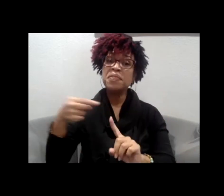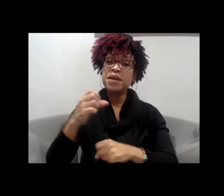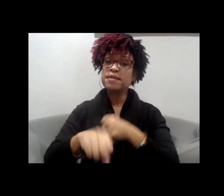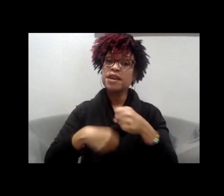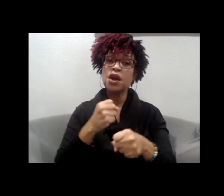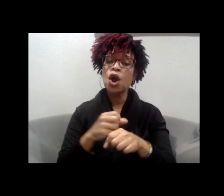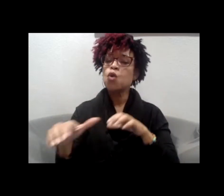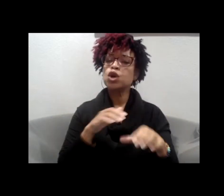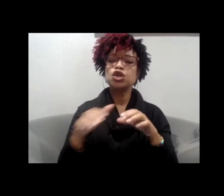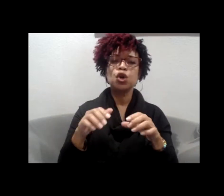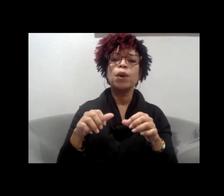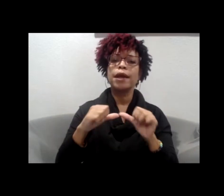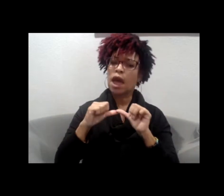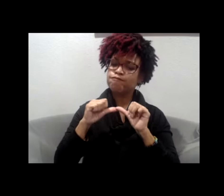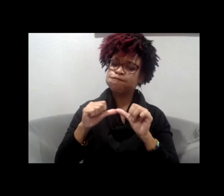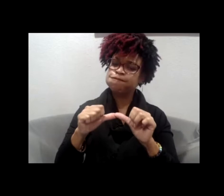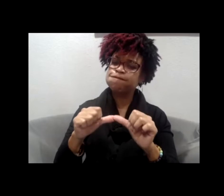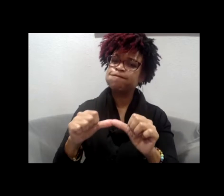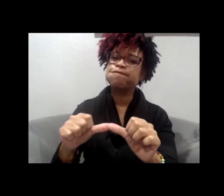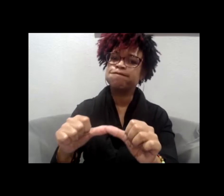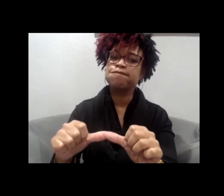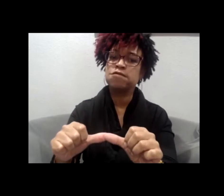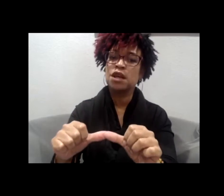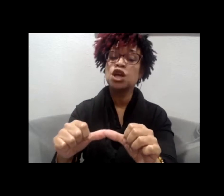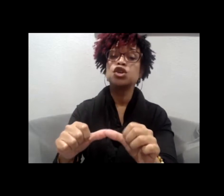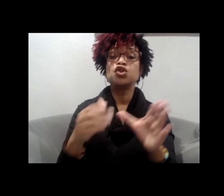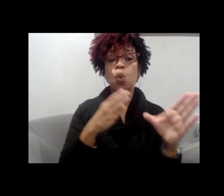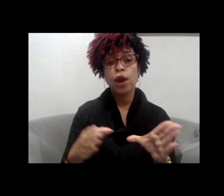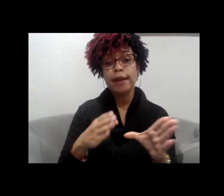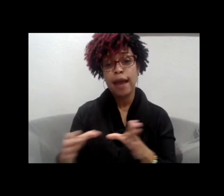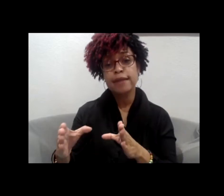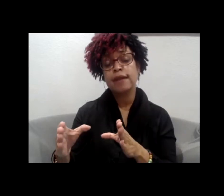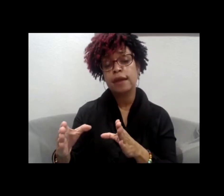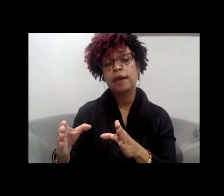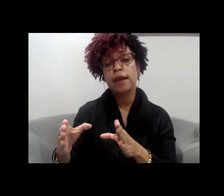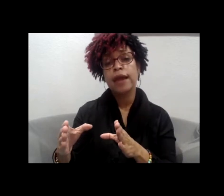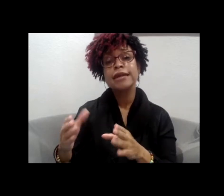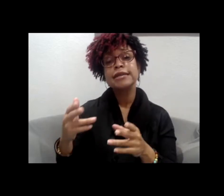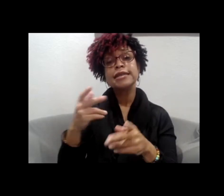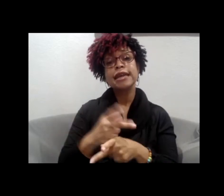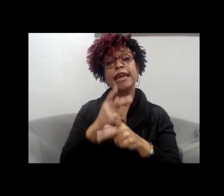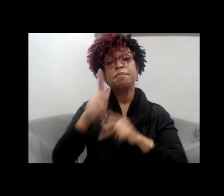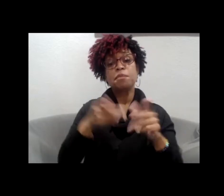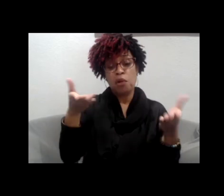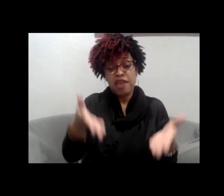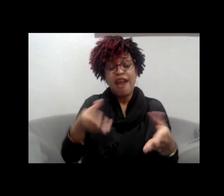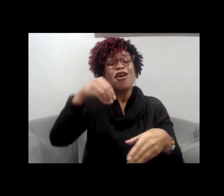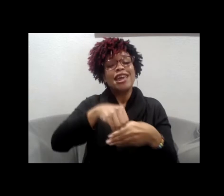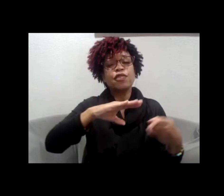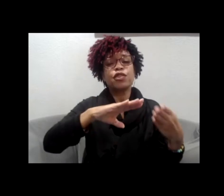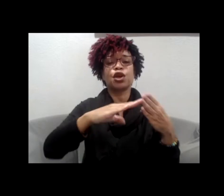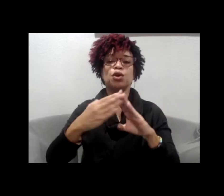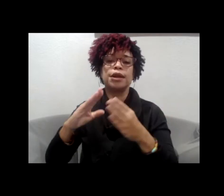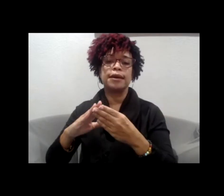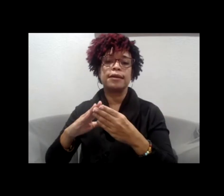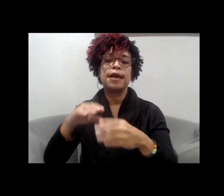doing long-term investment in organizing to keep our organizers on the ground and in the communities in the